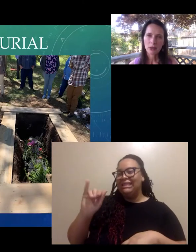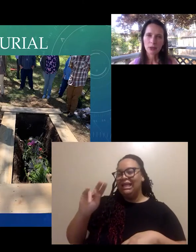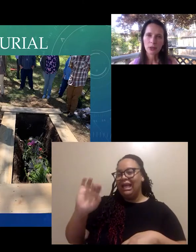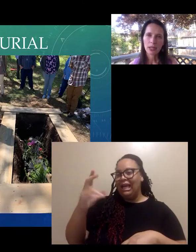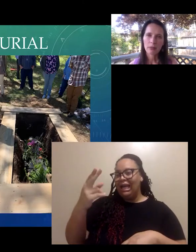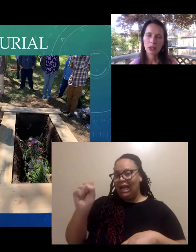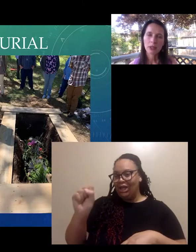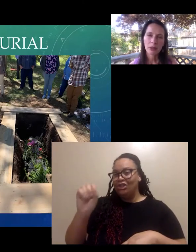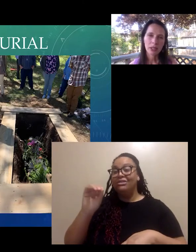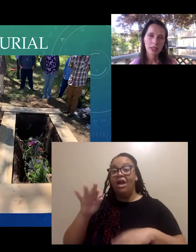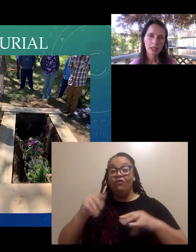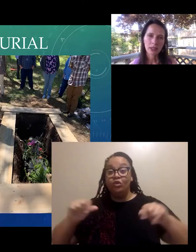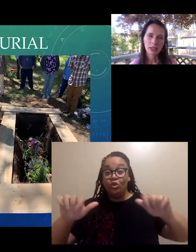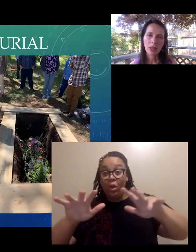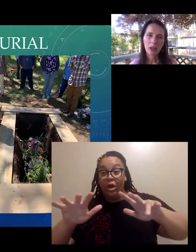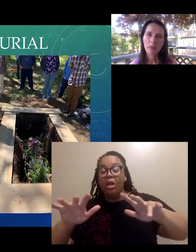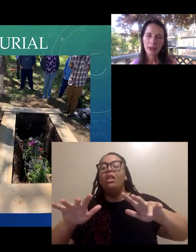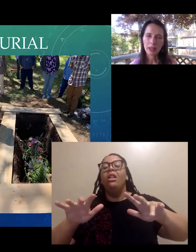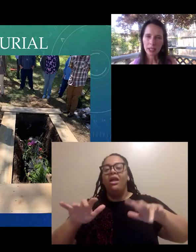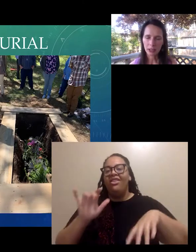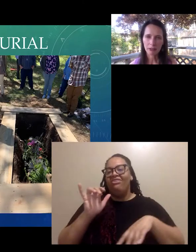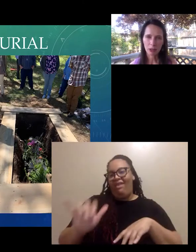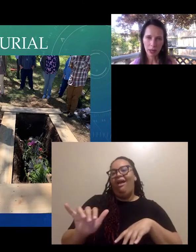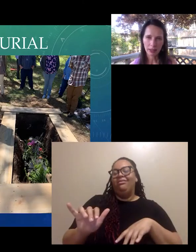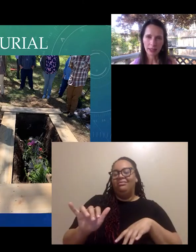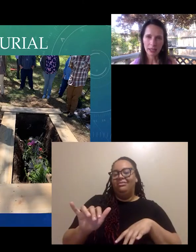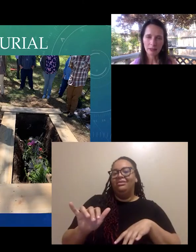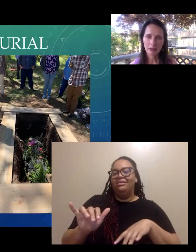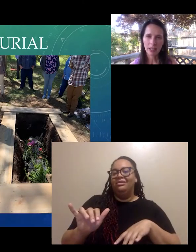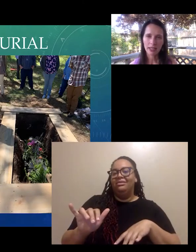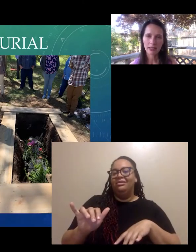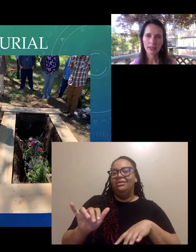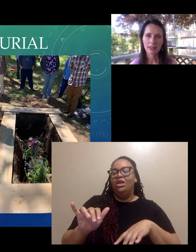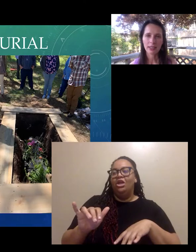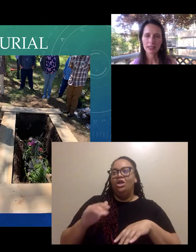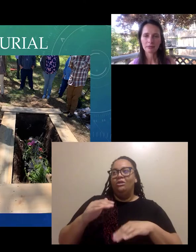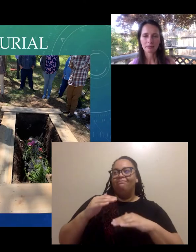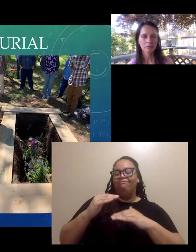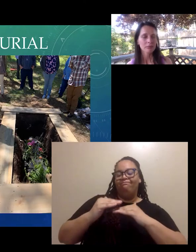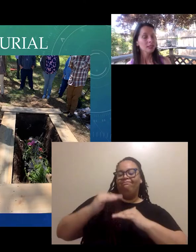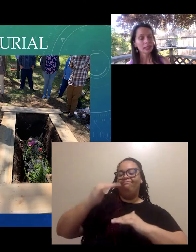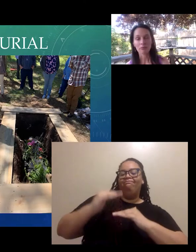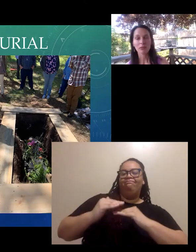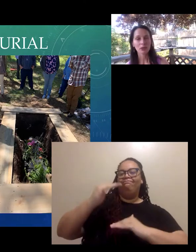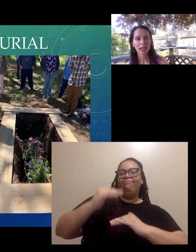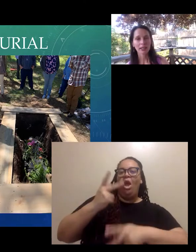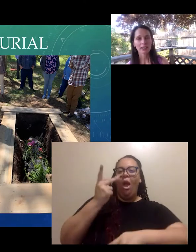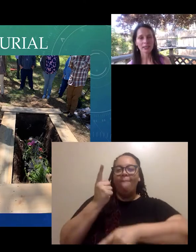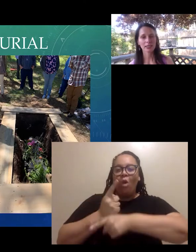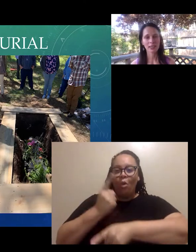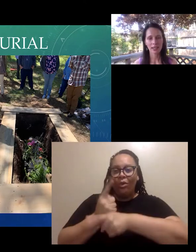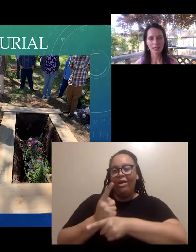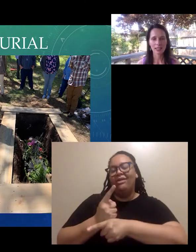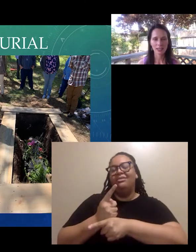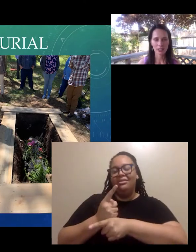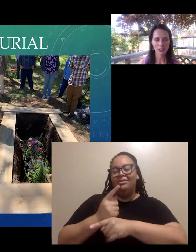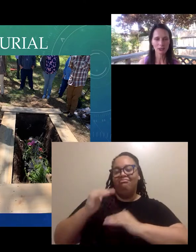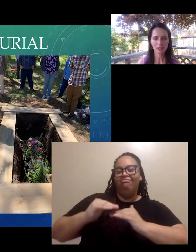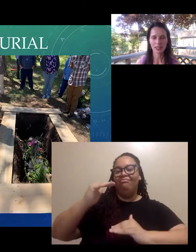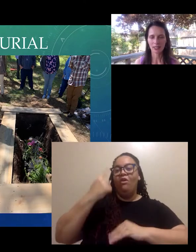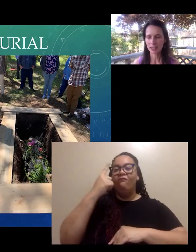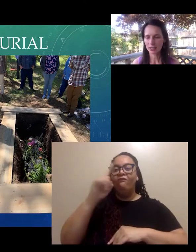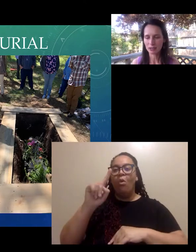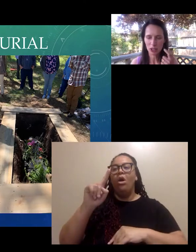to create what is call a smell barrier for wildlife. And yeah, so that is not an